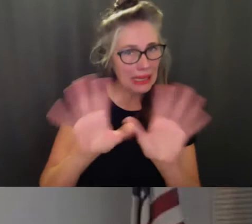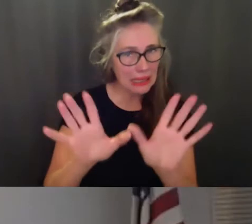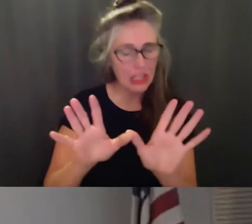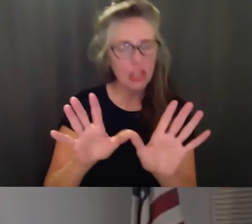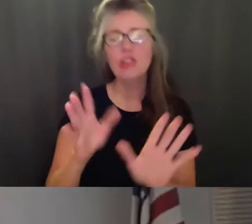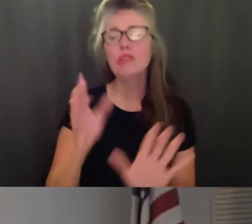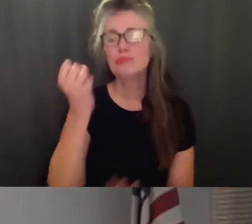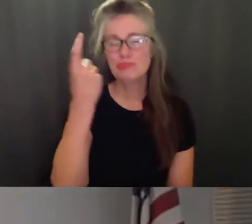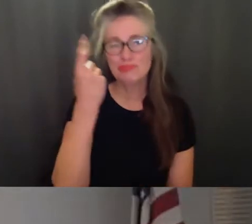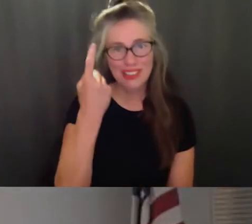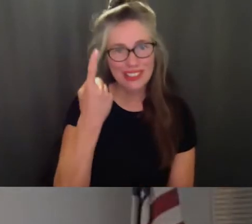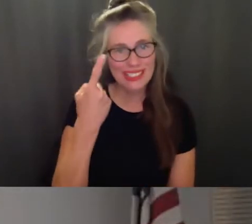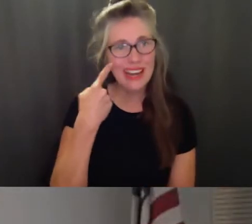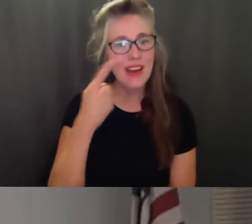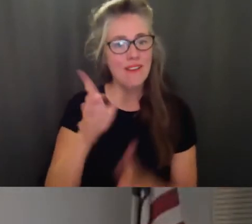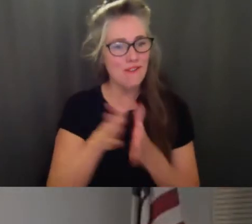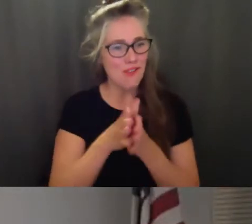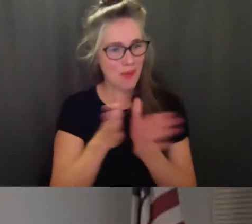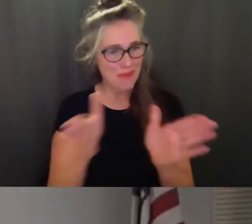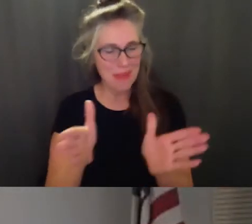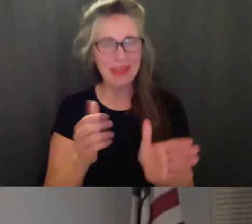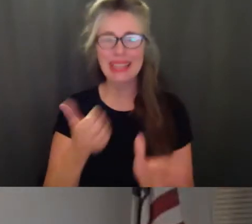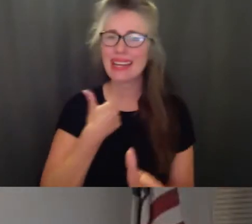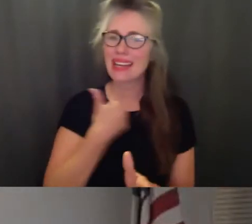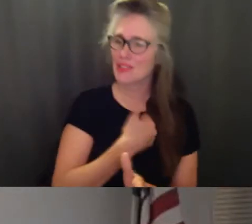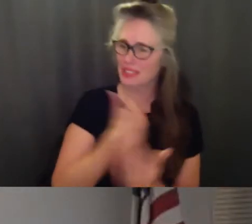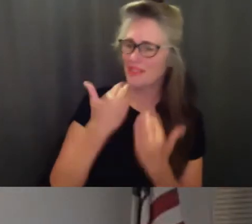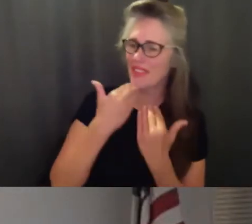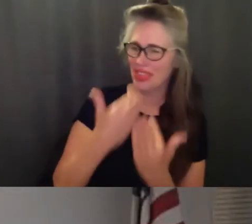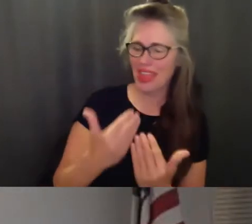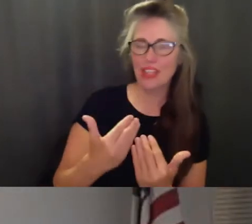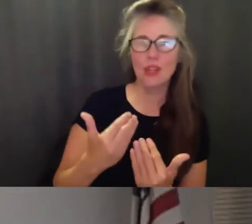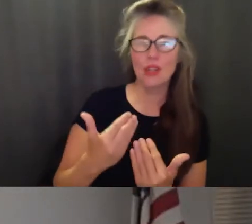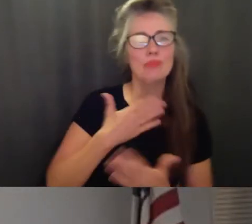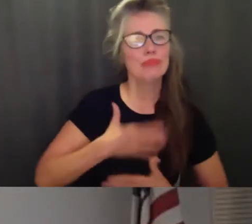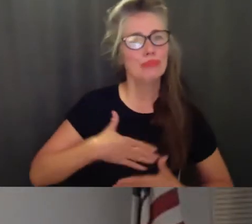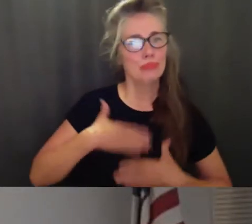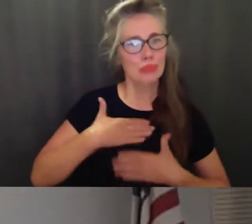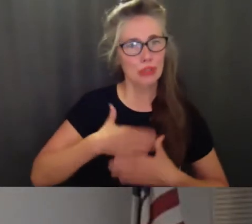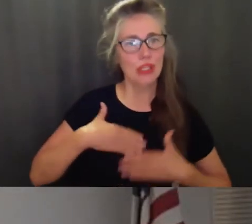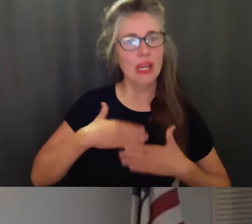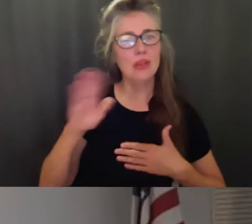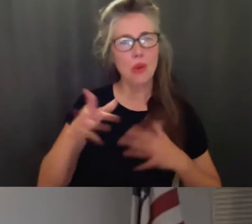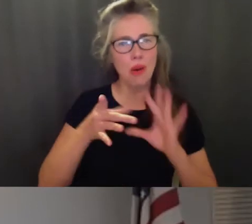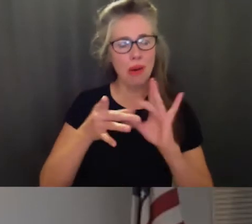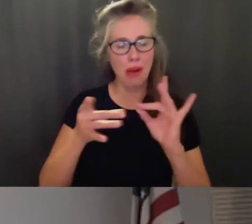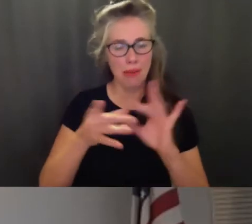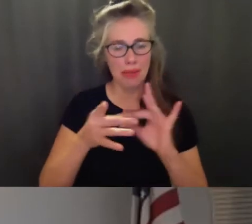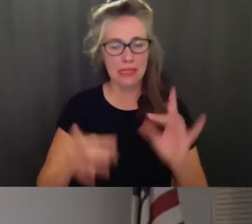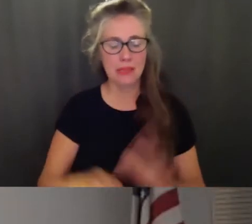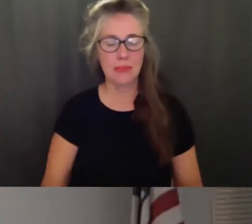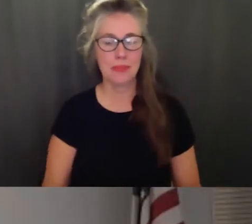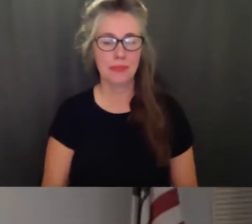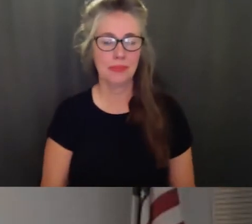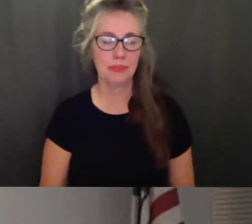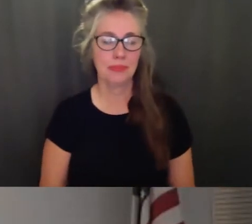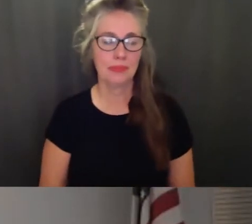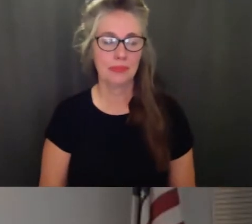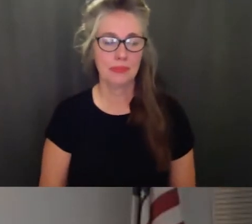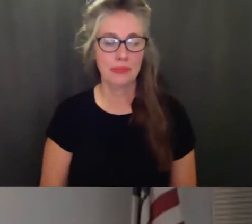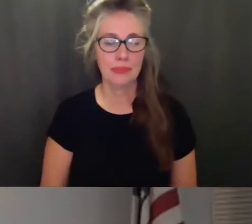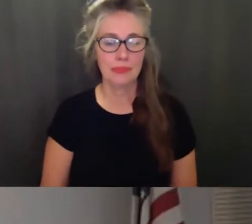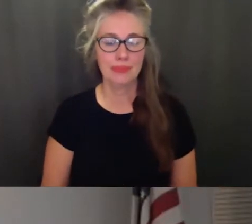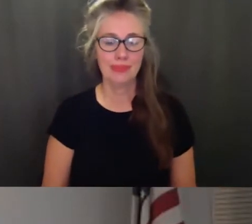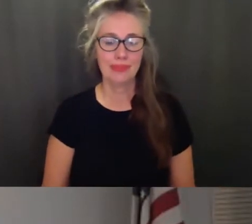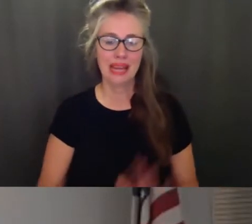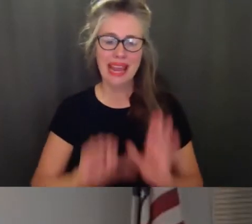understandable, both for our public and for ourselves. I really appreciate that. And I want to